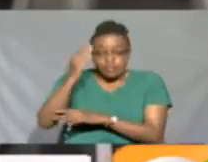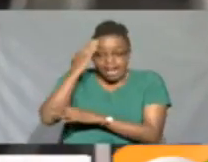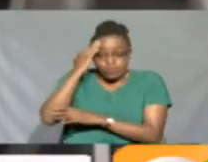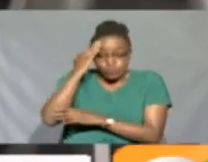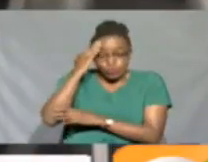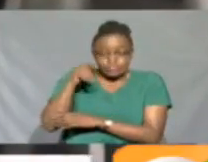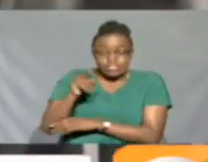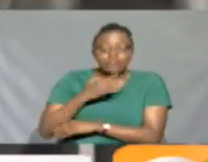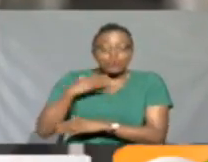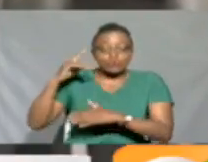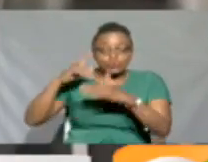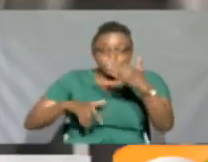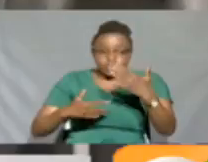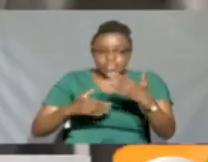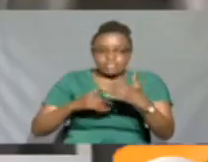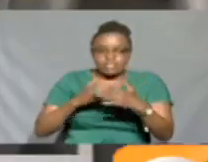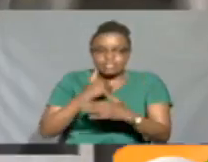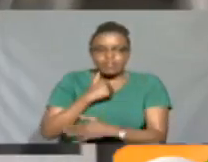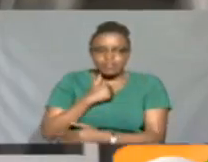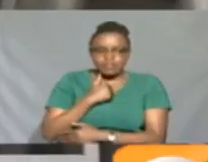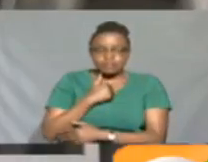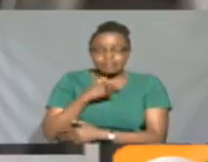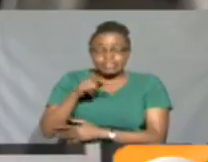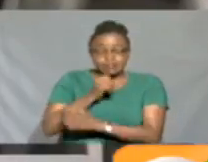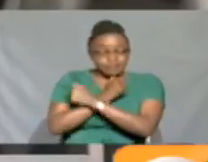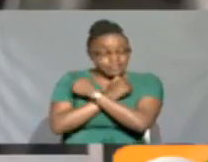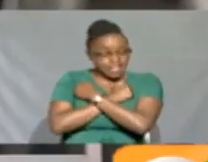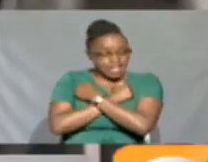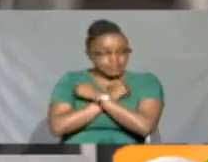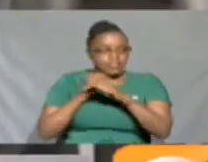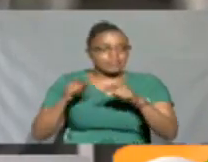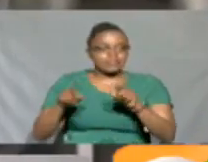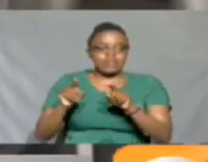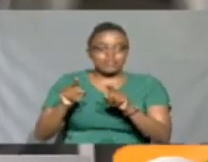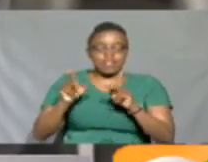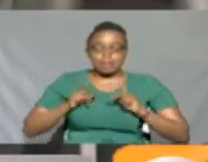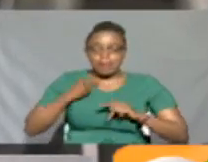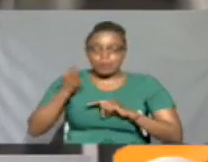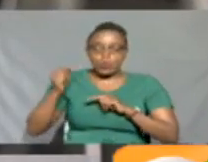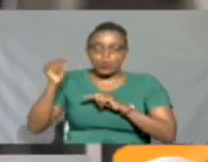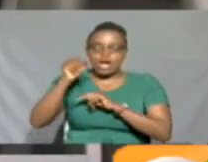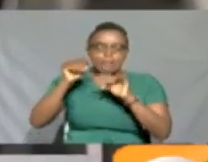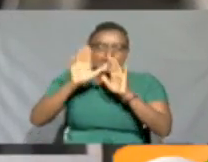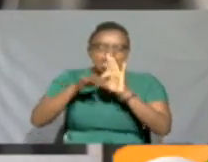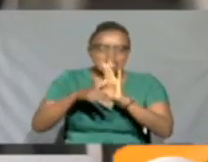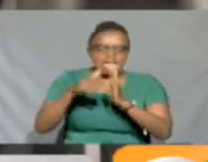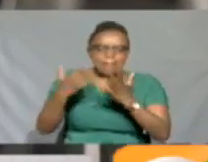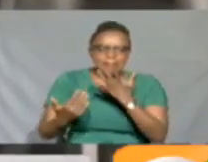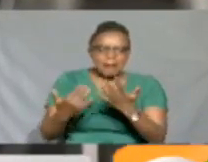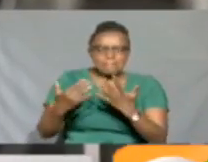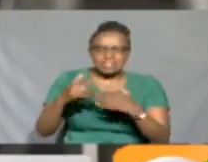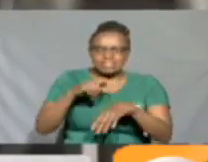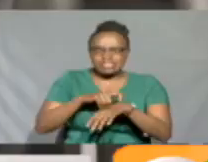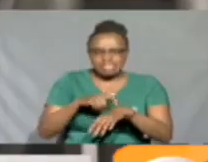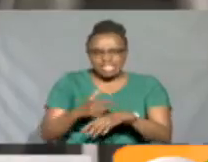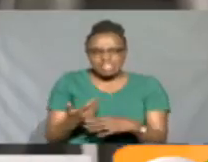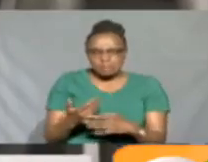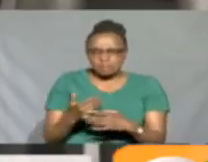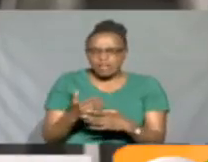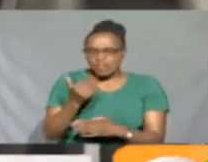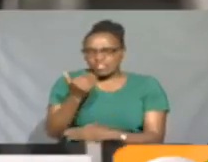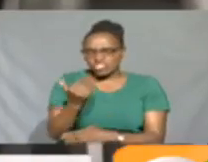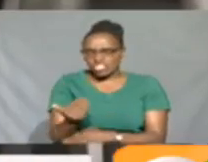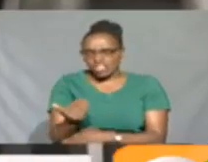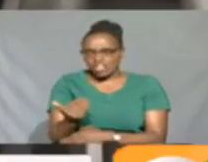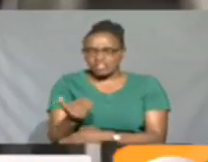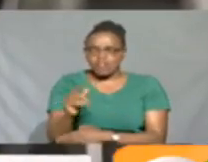wants. That patient loves themselves. Those who come later, like in cases where you find kids, a mother